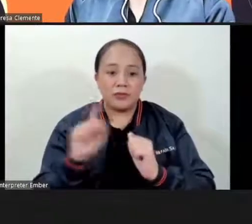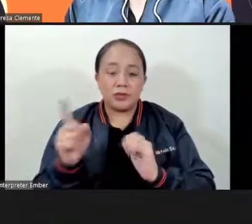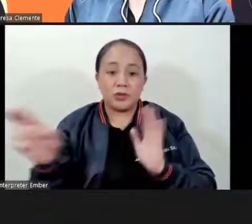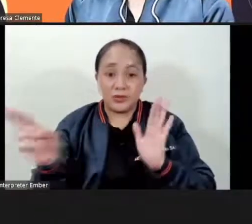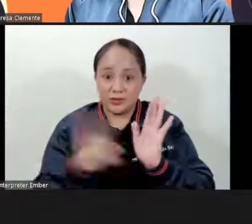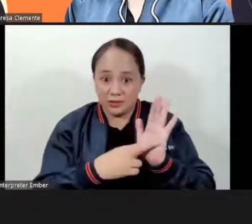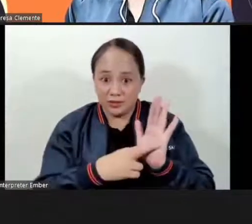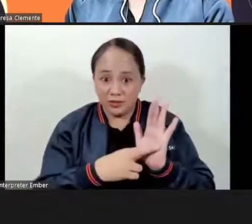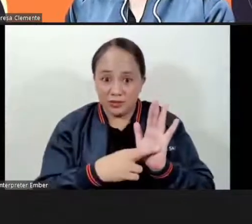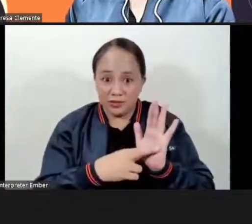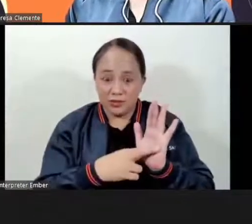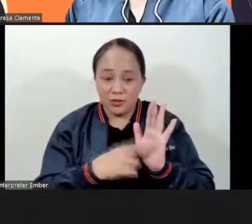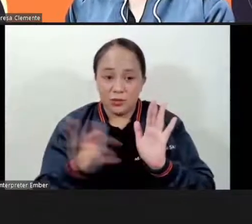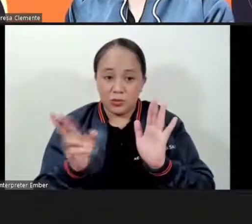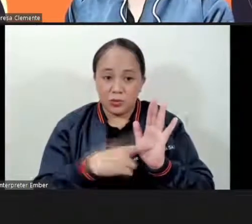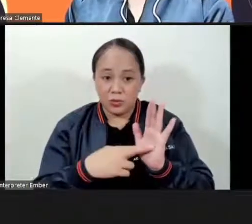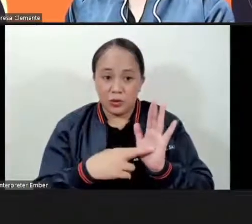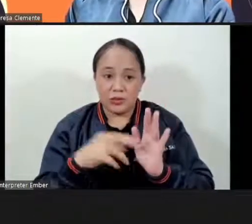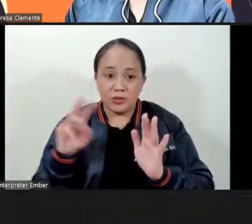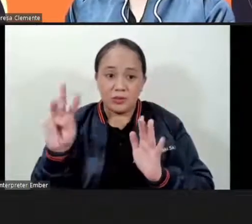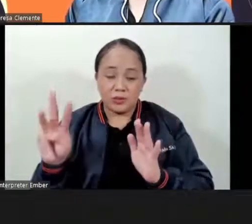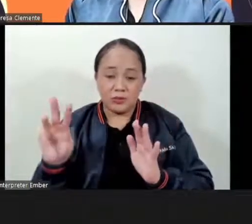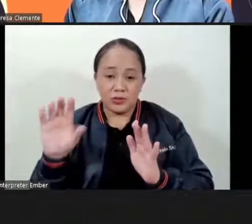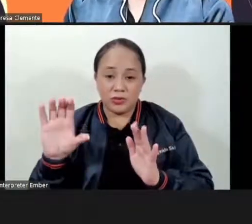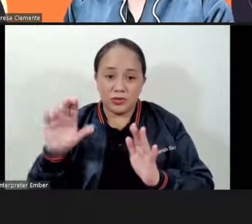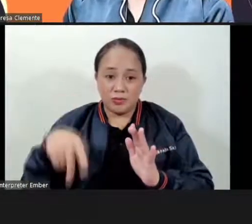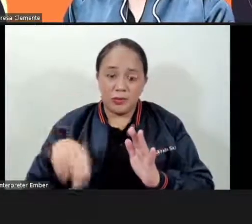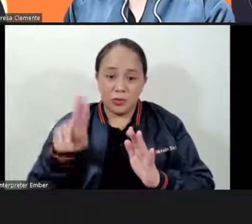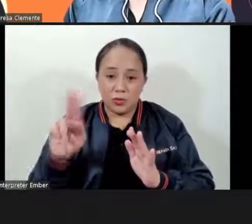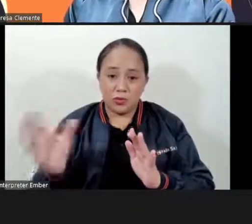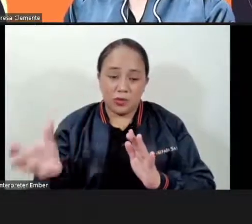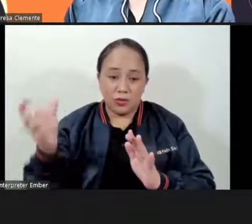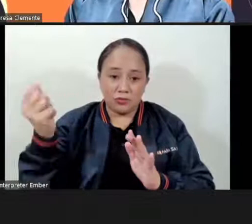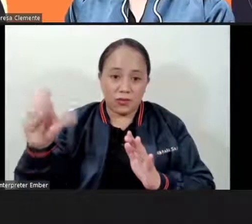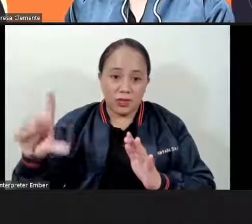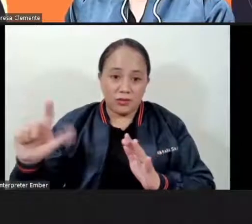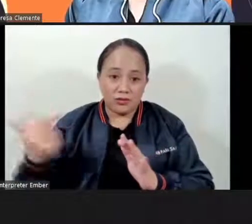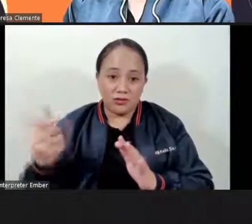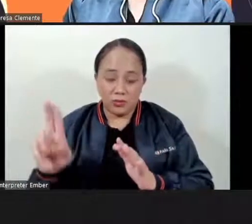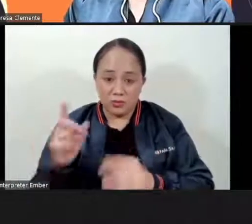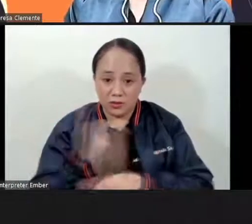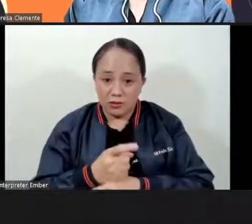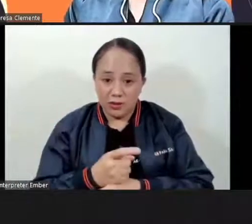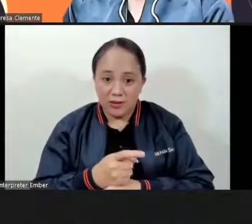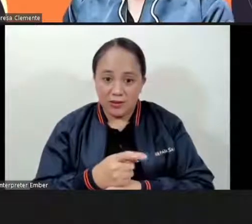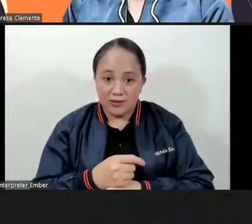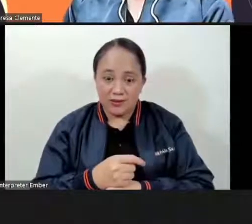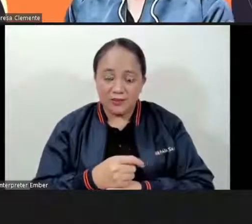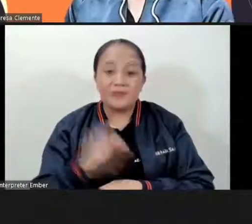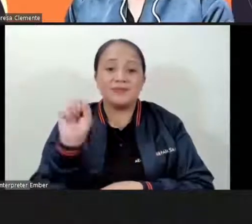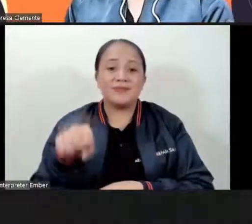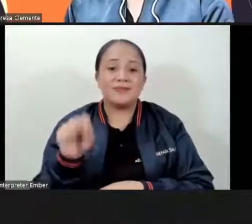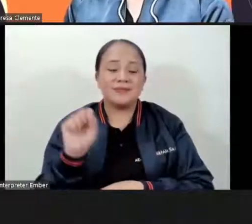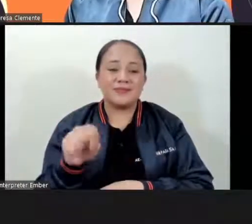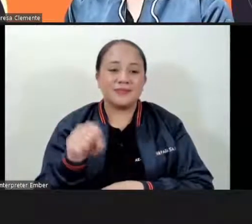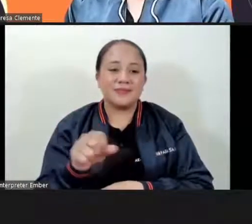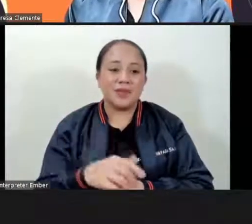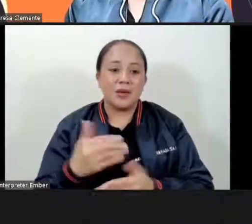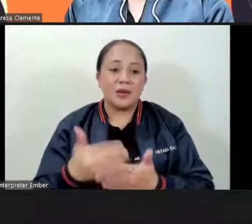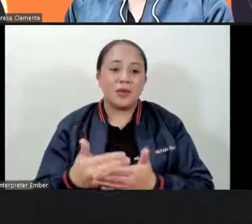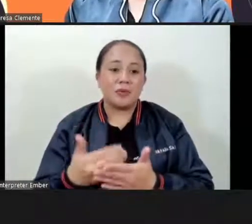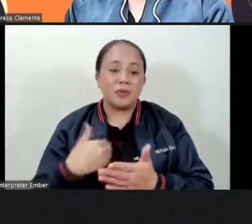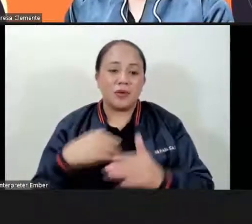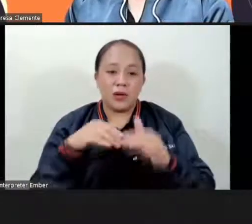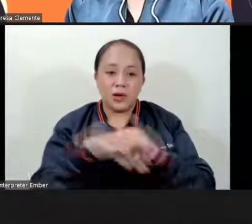sila sa WCPU of their locality, diba? Of their municipality. Yes. Bago sila